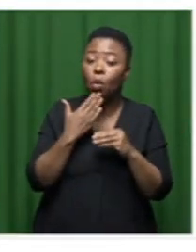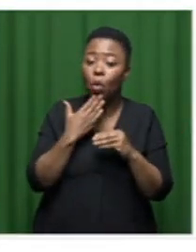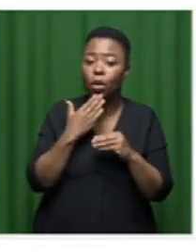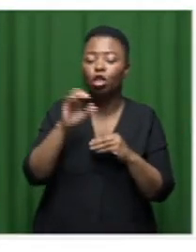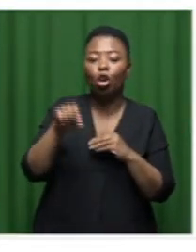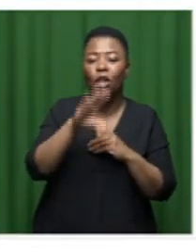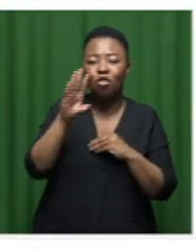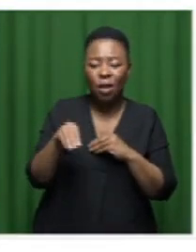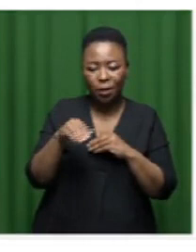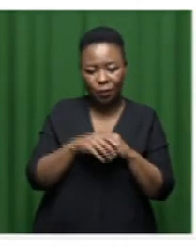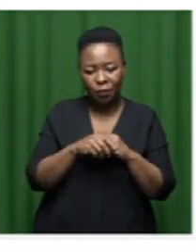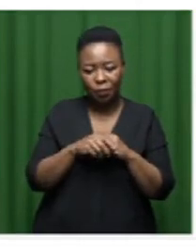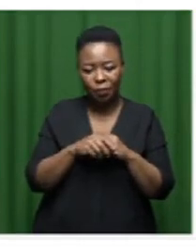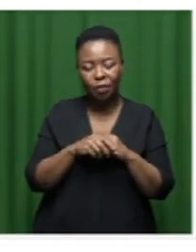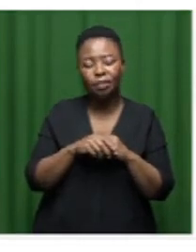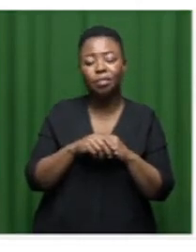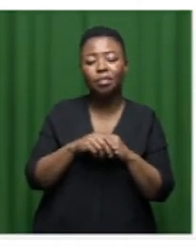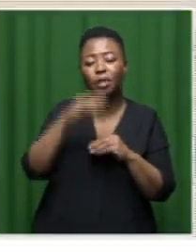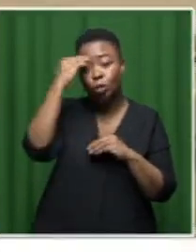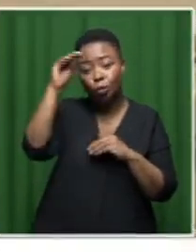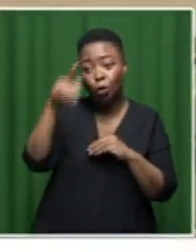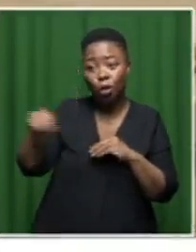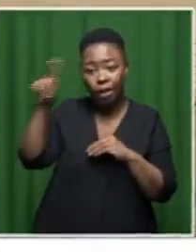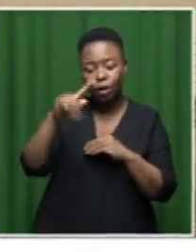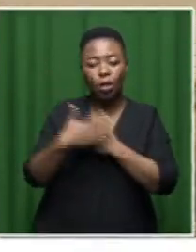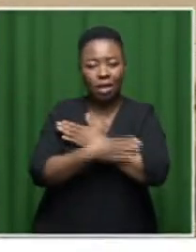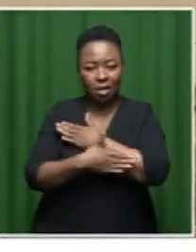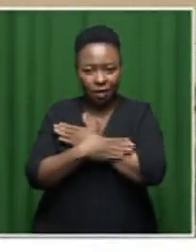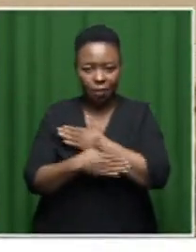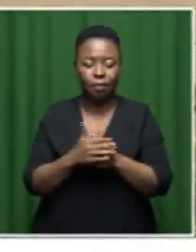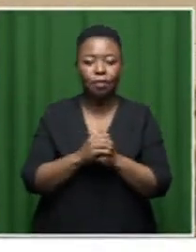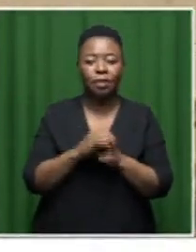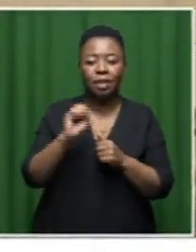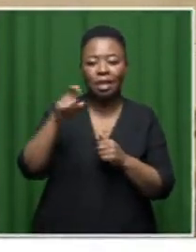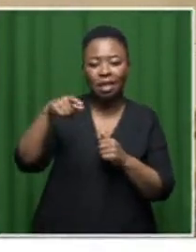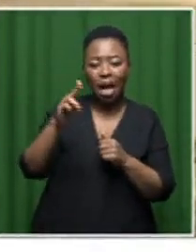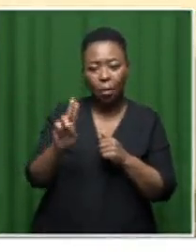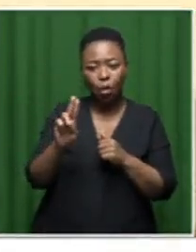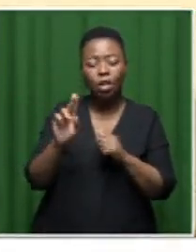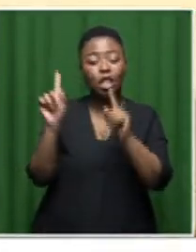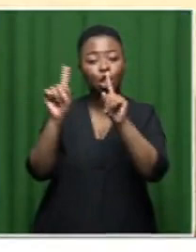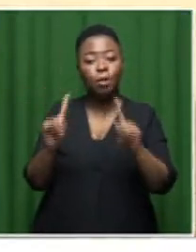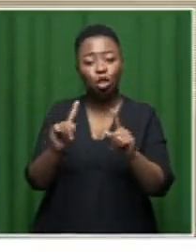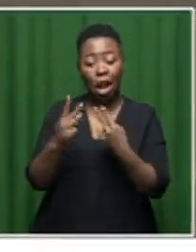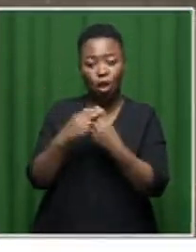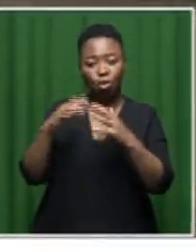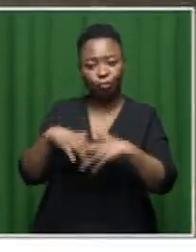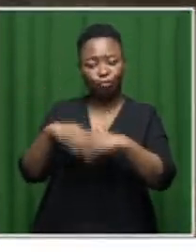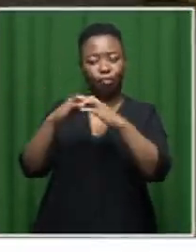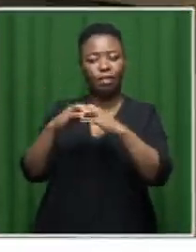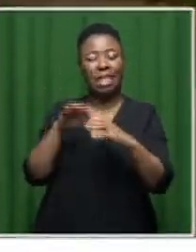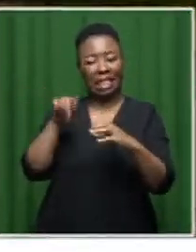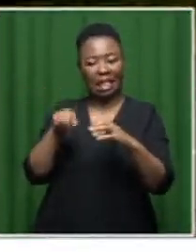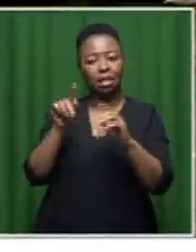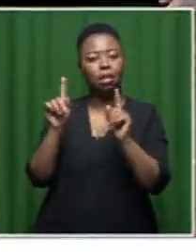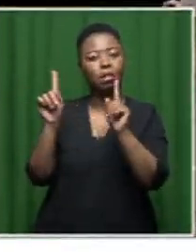African, of the SAPS across the country. According to SAPU, specialized units may be the answer, especially